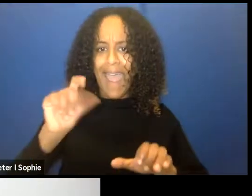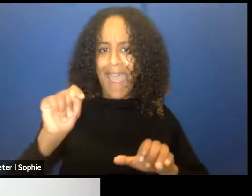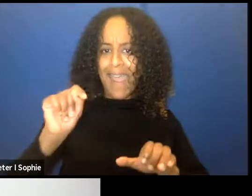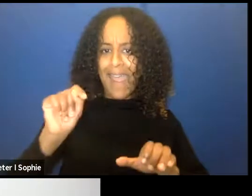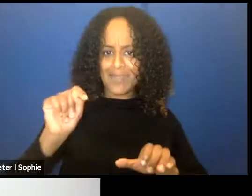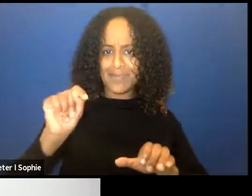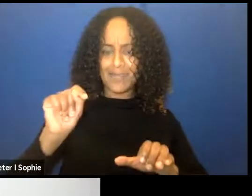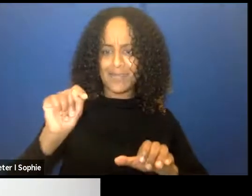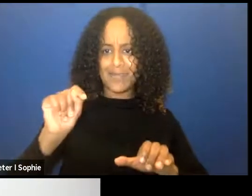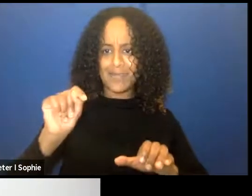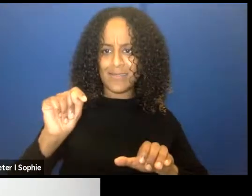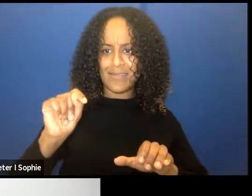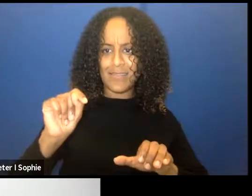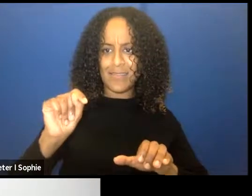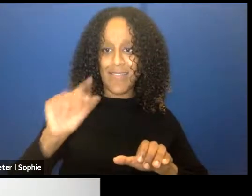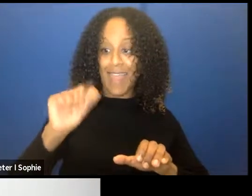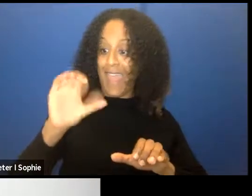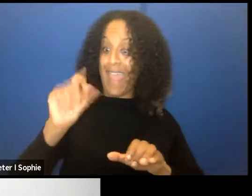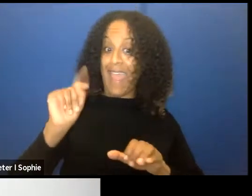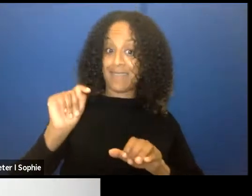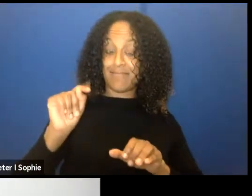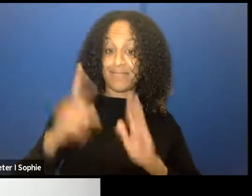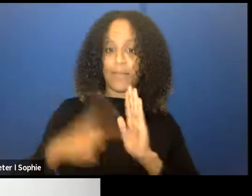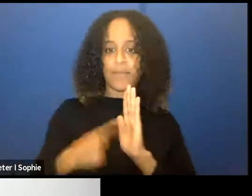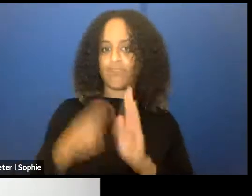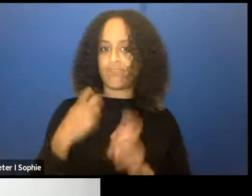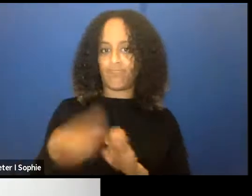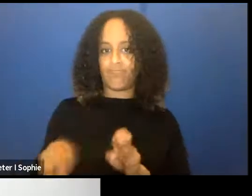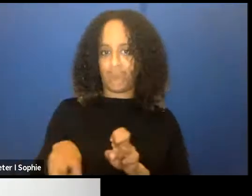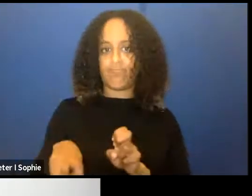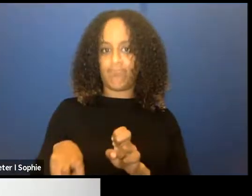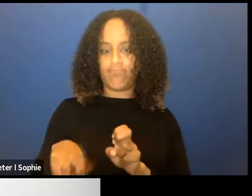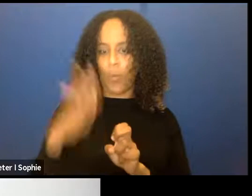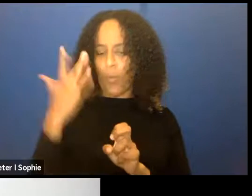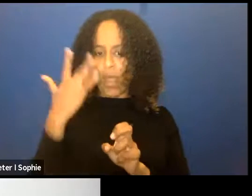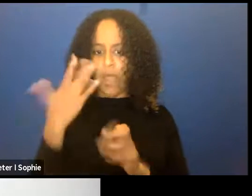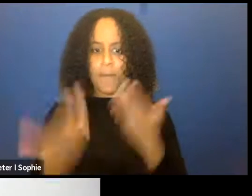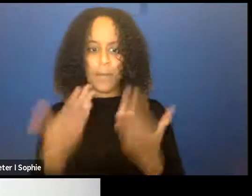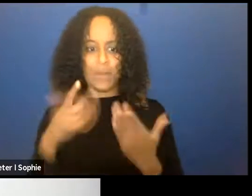sometimes the act part is hard, because what you may need to be able to